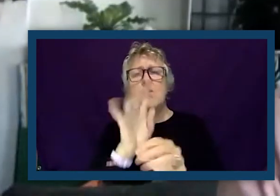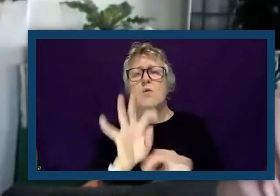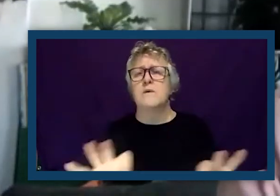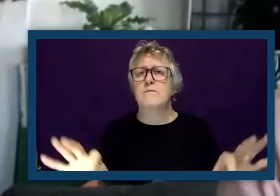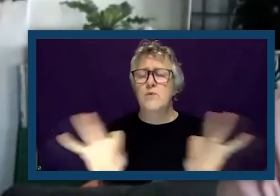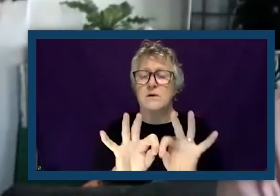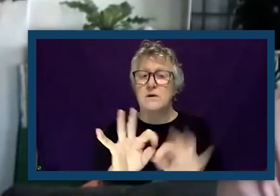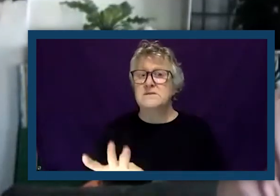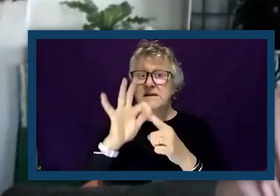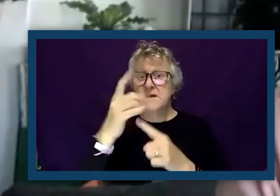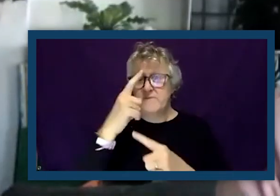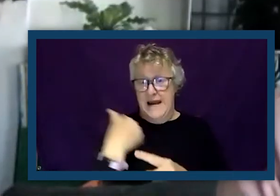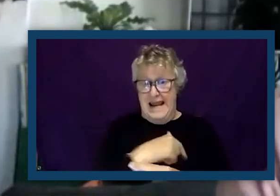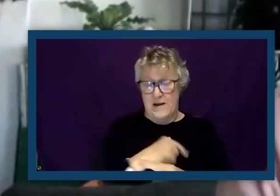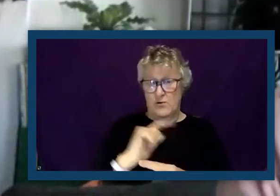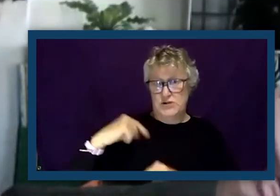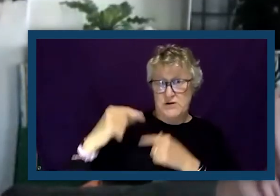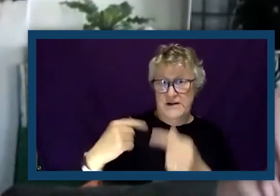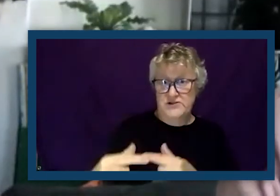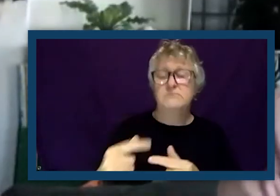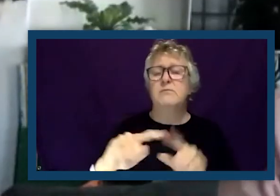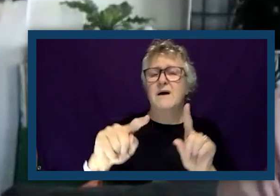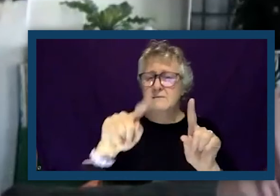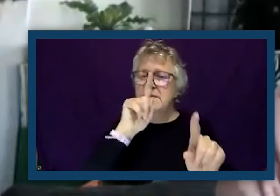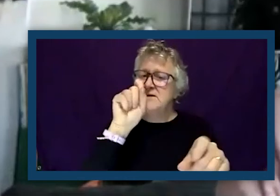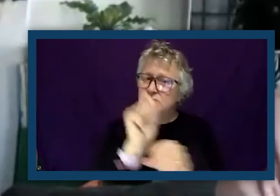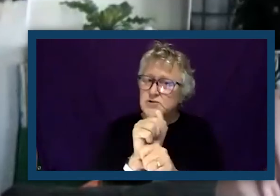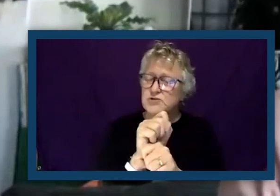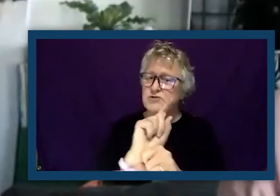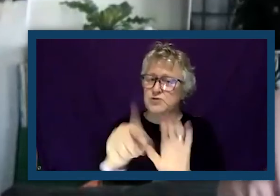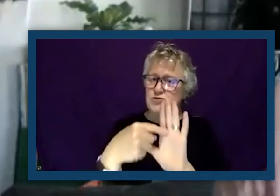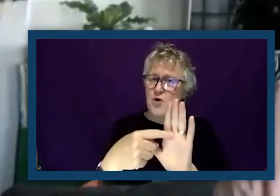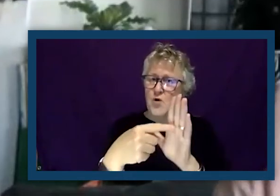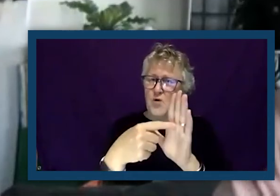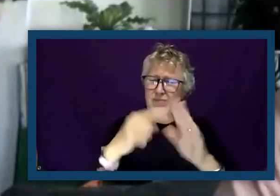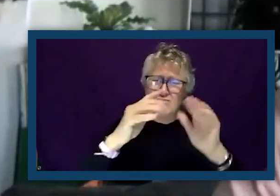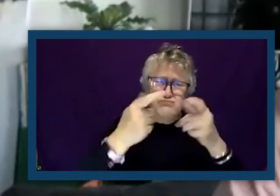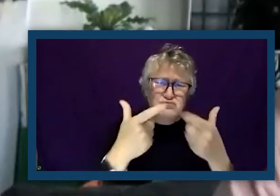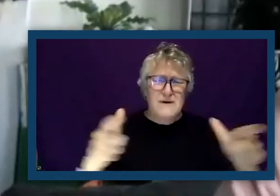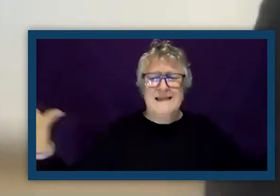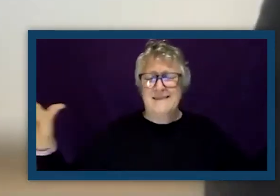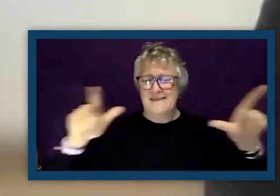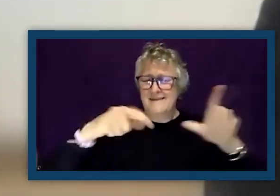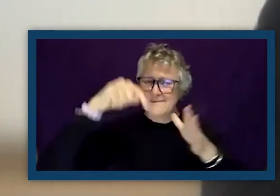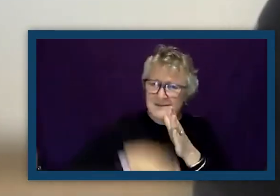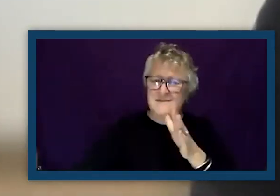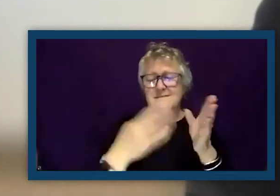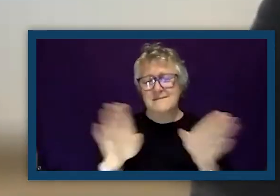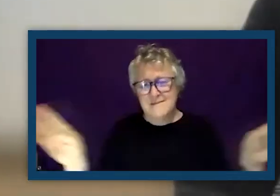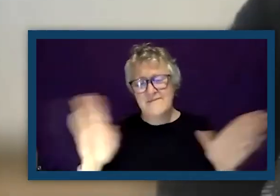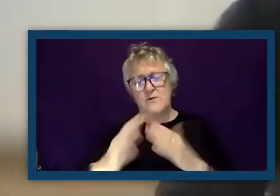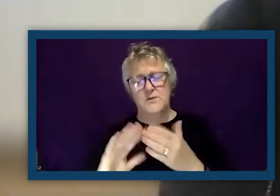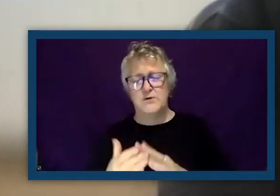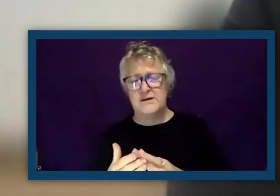do we continue to uplift those voices to show the breadth of, our various communities? Thank you so much,